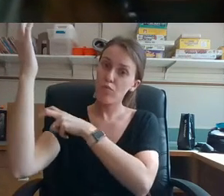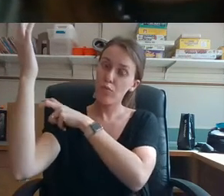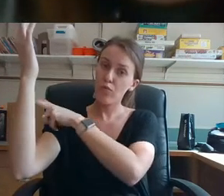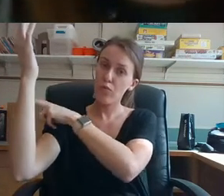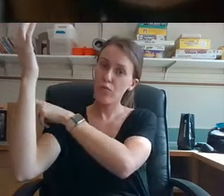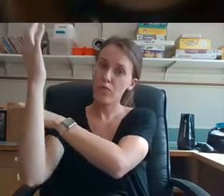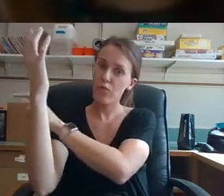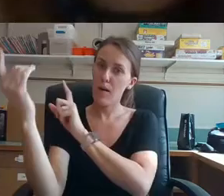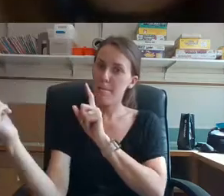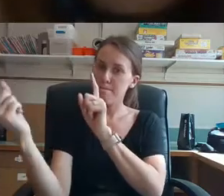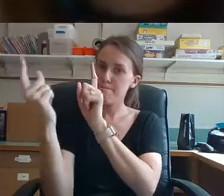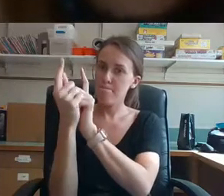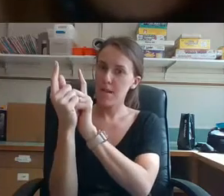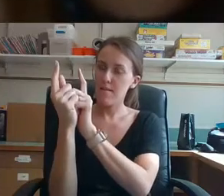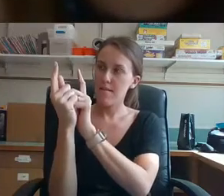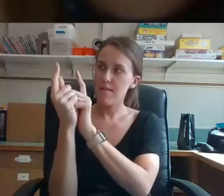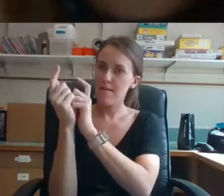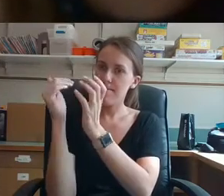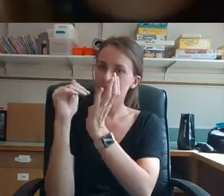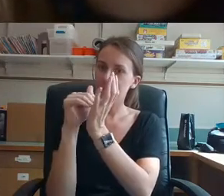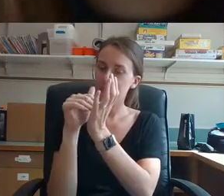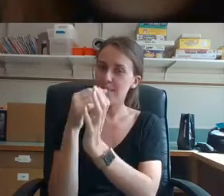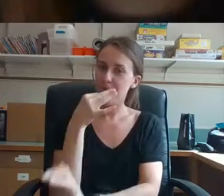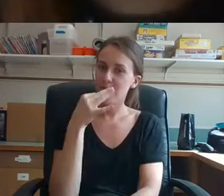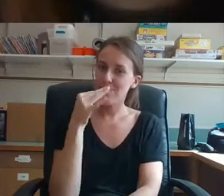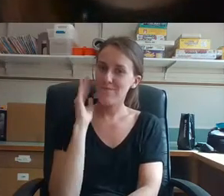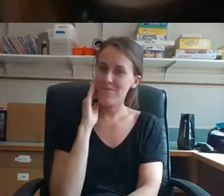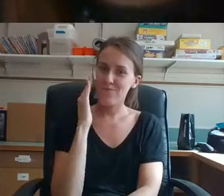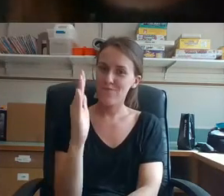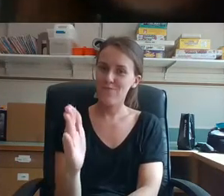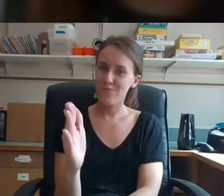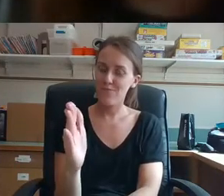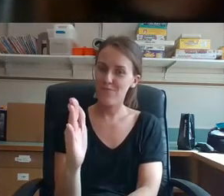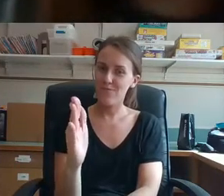I'm sure we'll meet again very soon, he whispered.